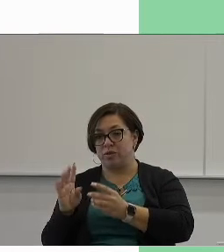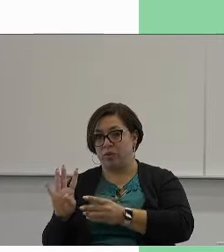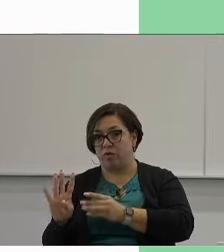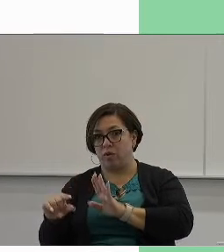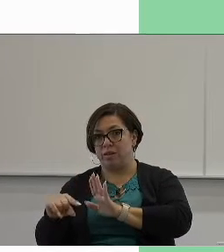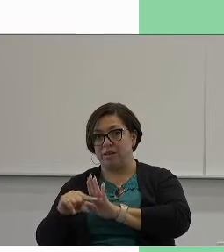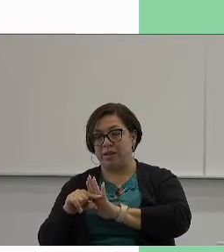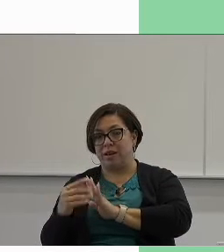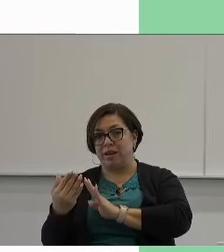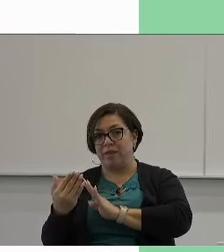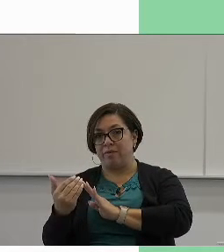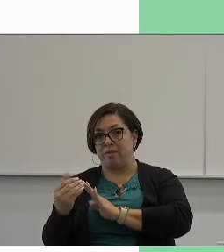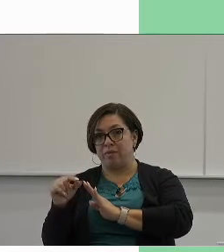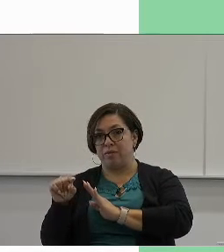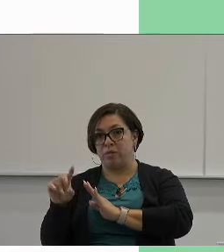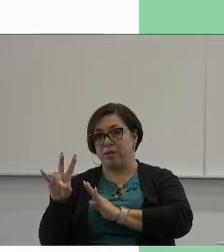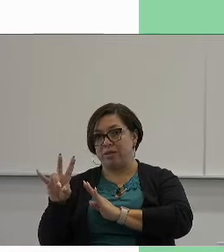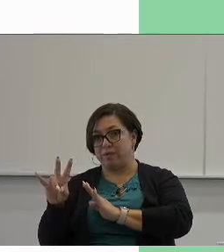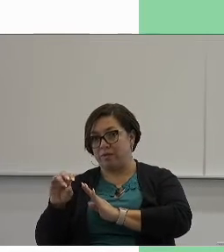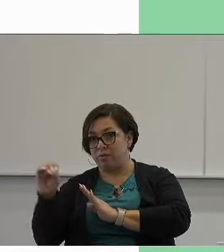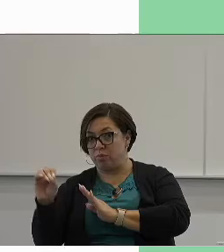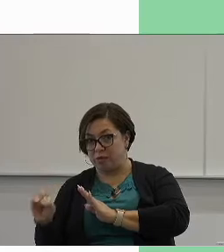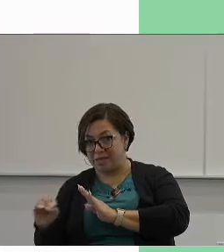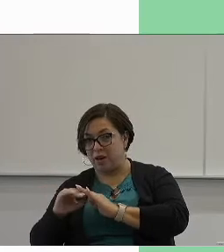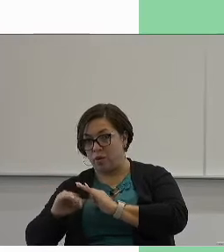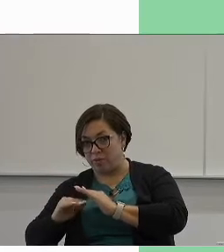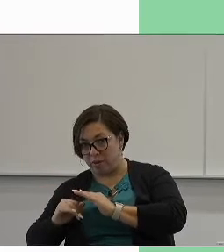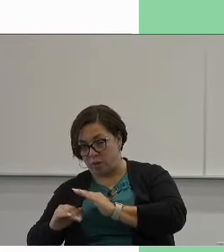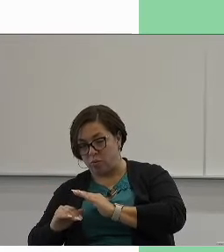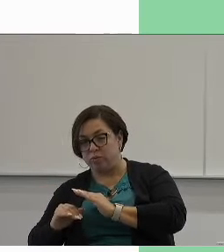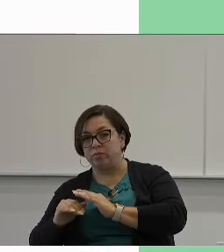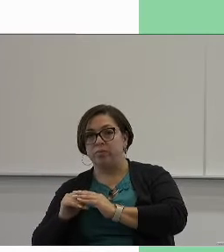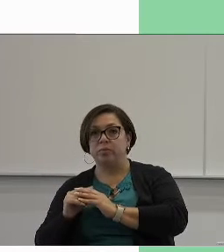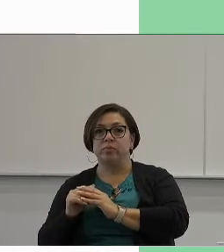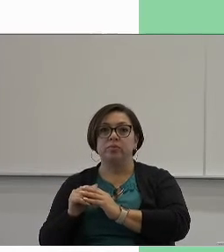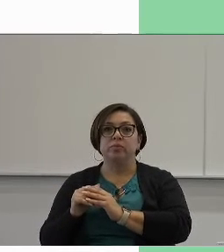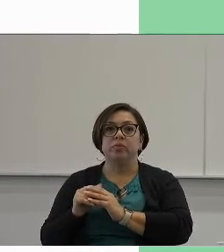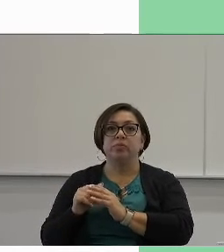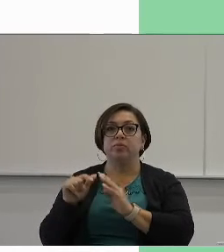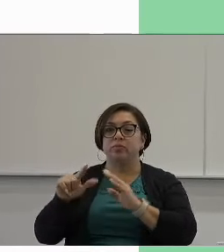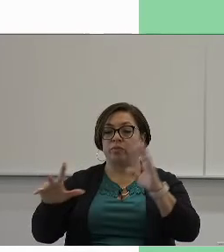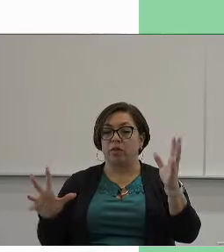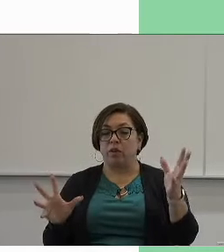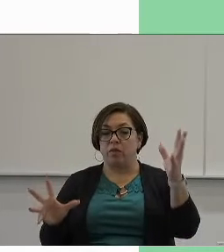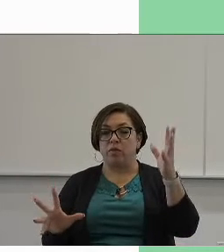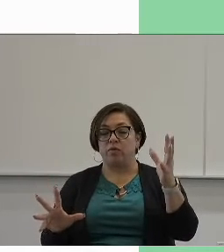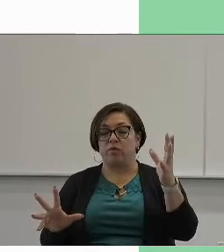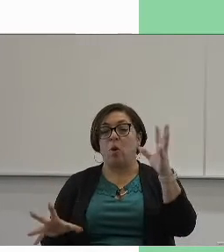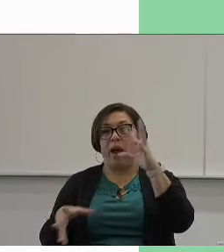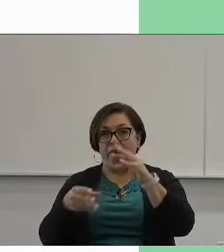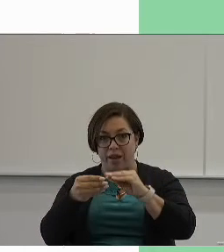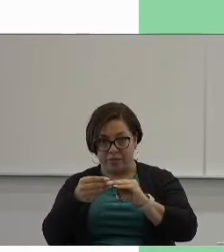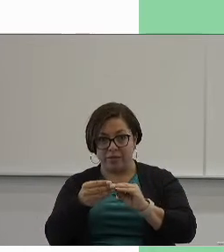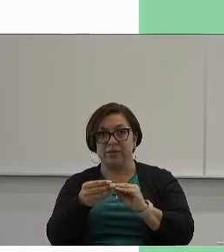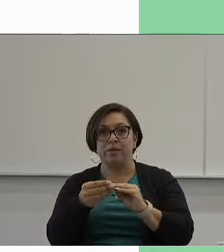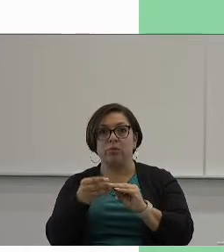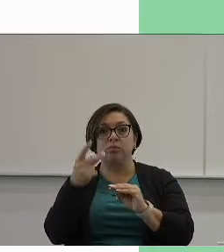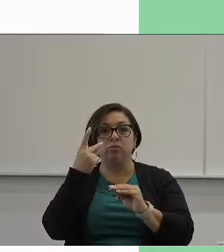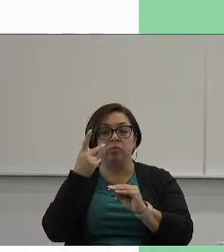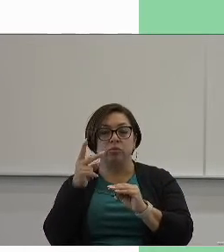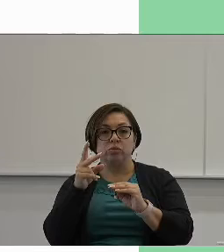negative 15.77% or below the ideal, if we add those two numbers together, we do see an